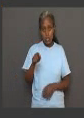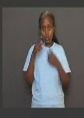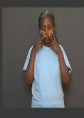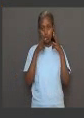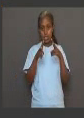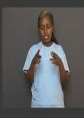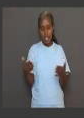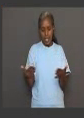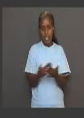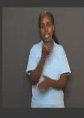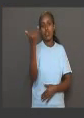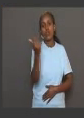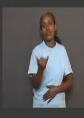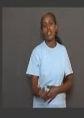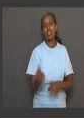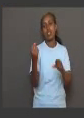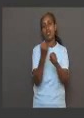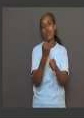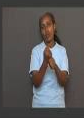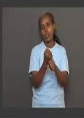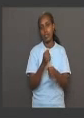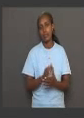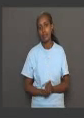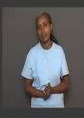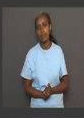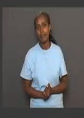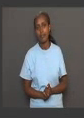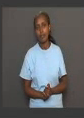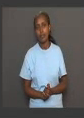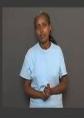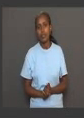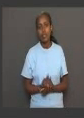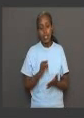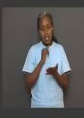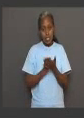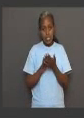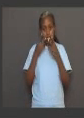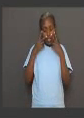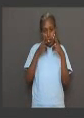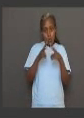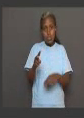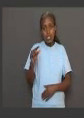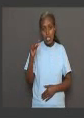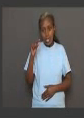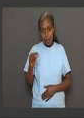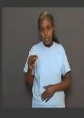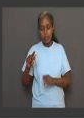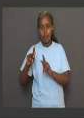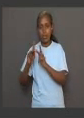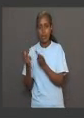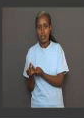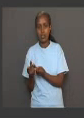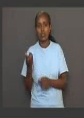new figure is formed. It looks a bit like a pot